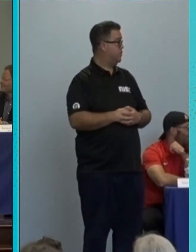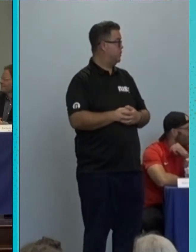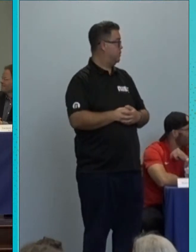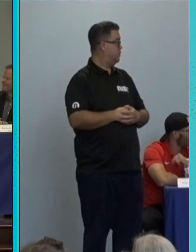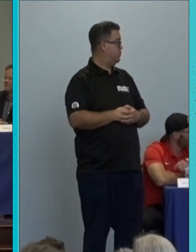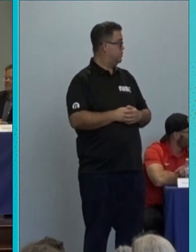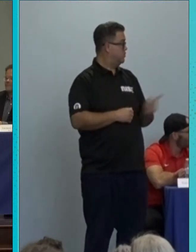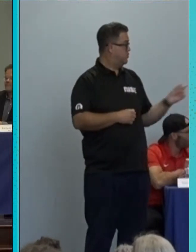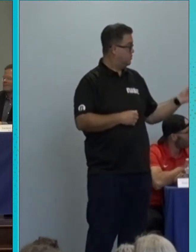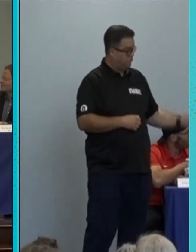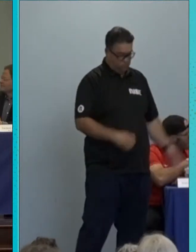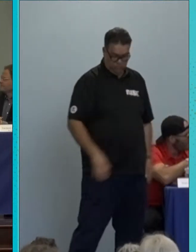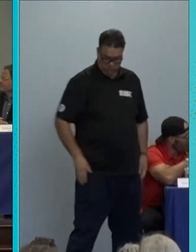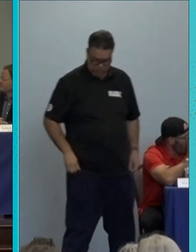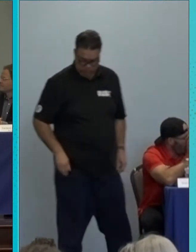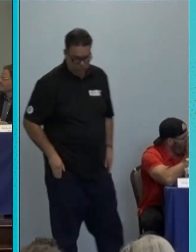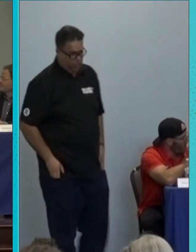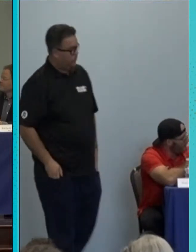Yes.